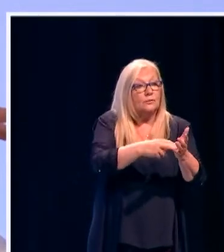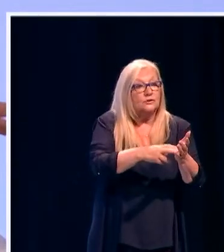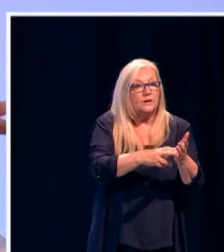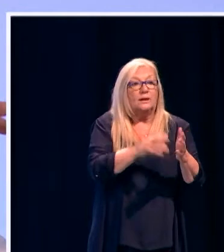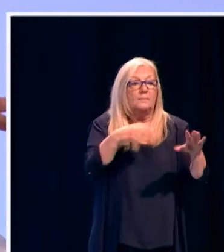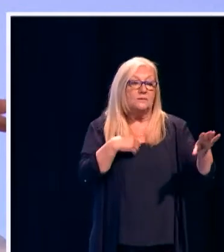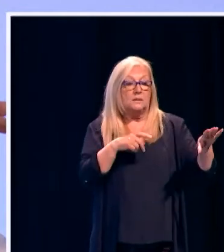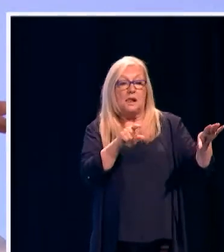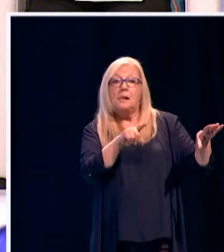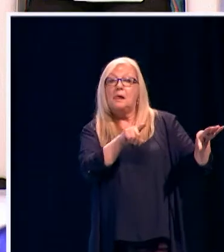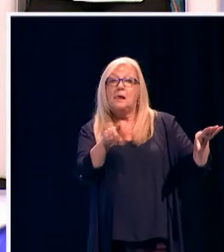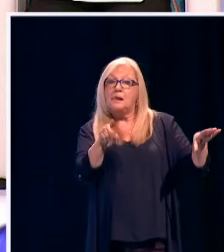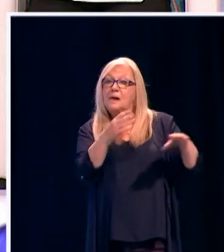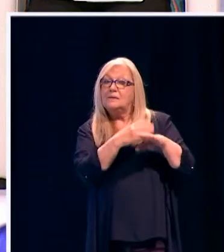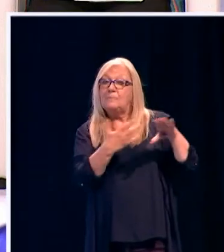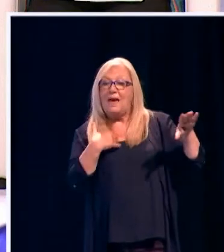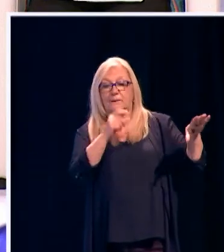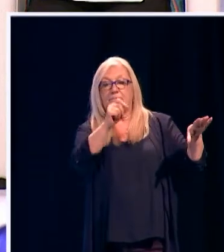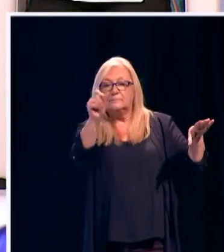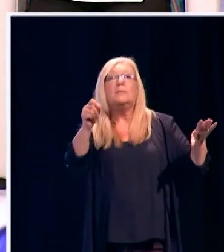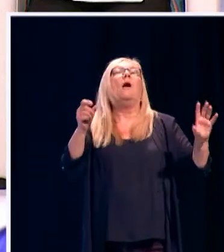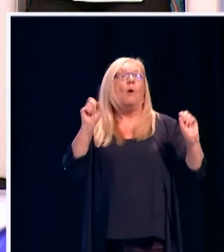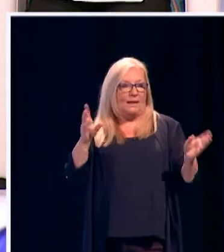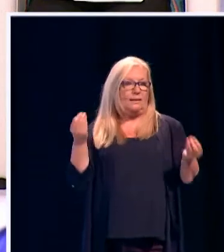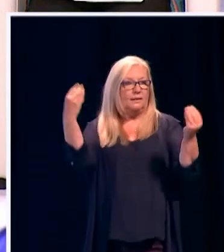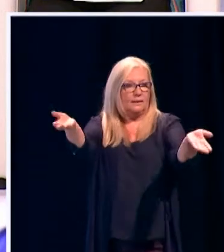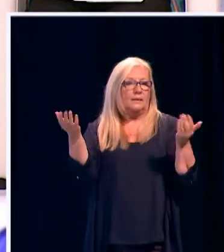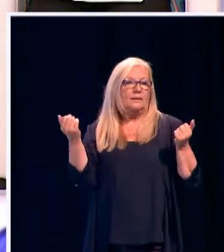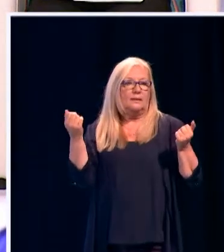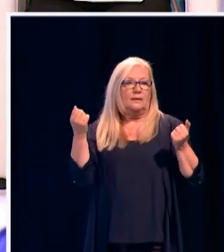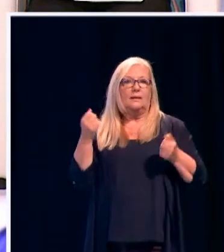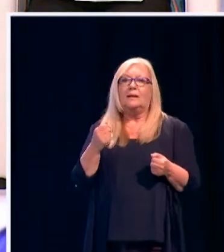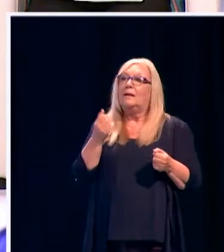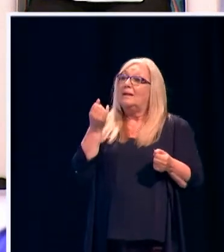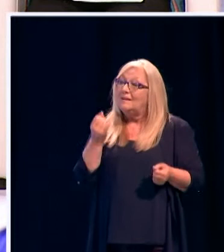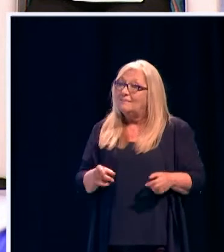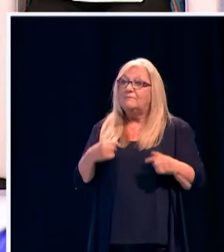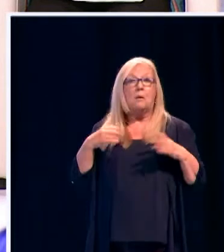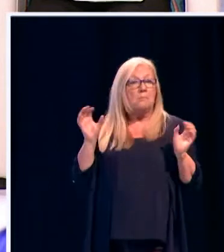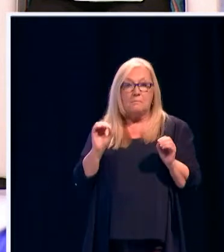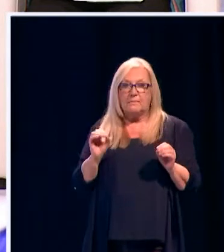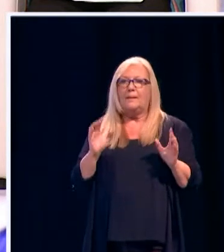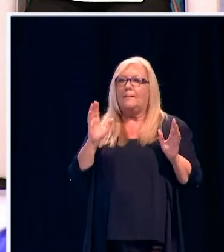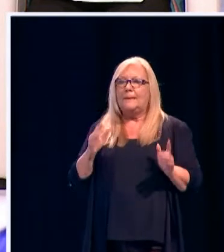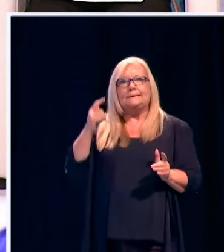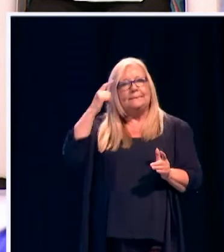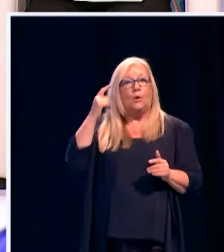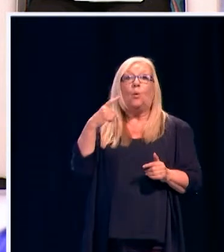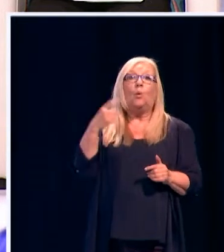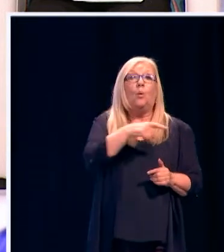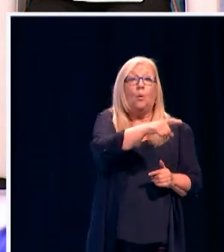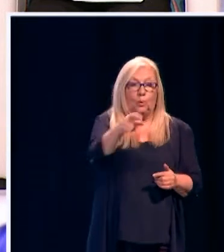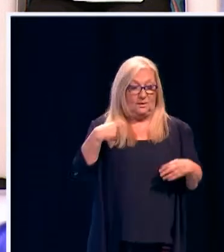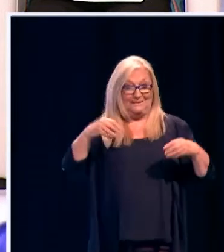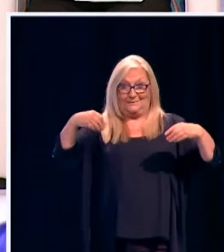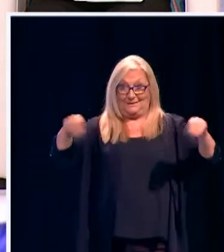The person selling the technology takes notice, the person buying the technology takes notice, the But what we then need to do is empower the employees to